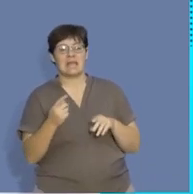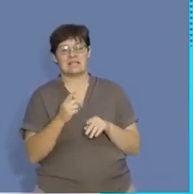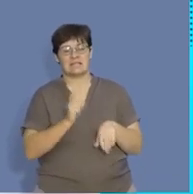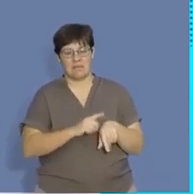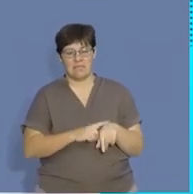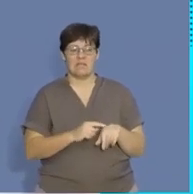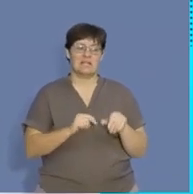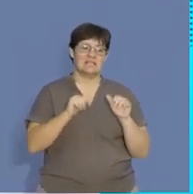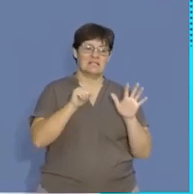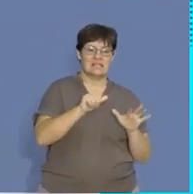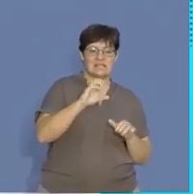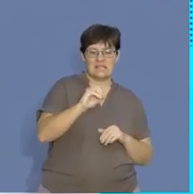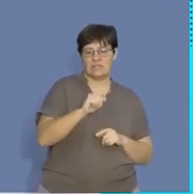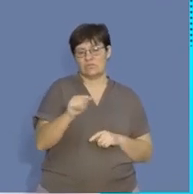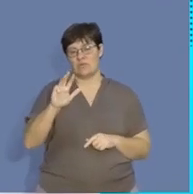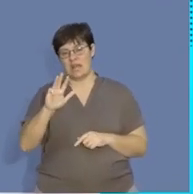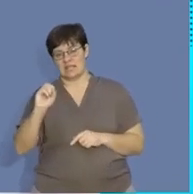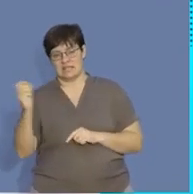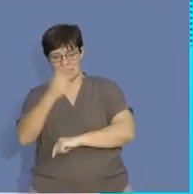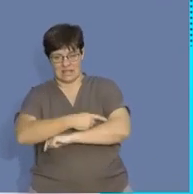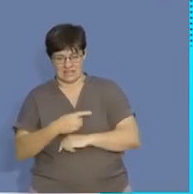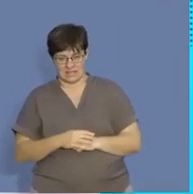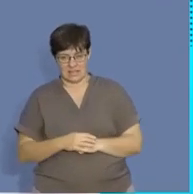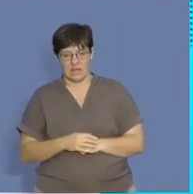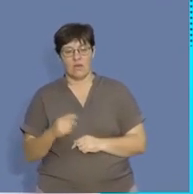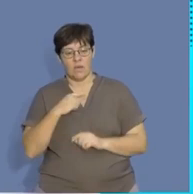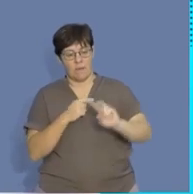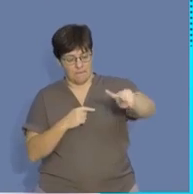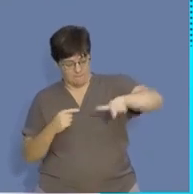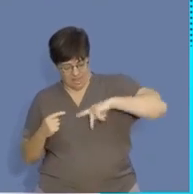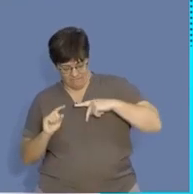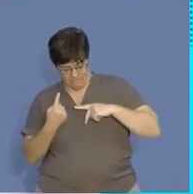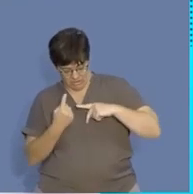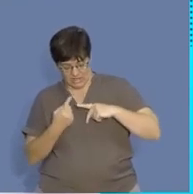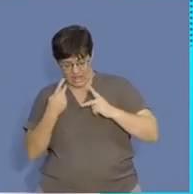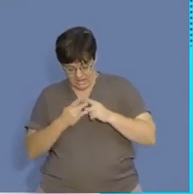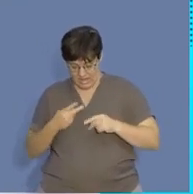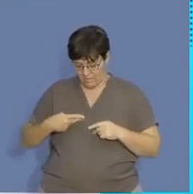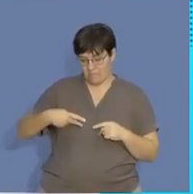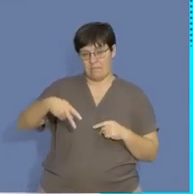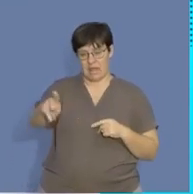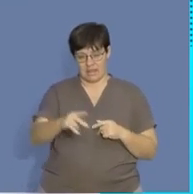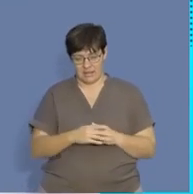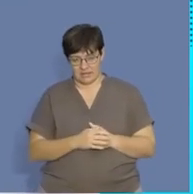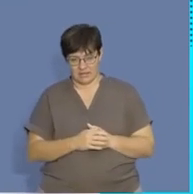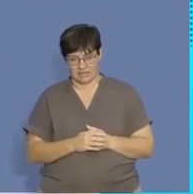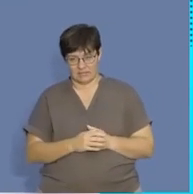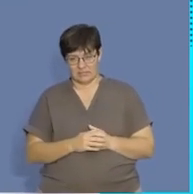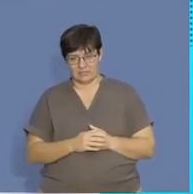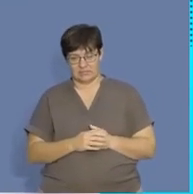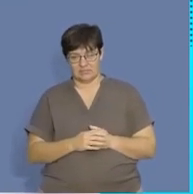payment period between 60 to 90 days. Let our debtors pay us first, and then we pay